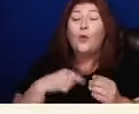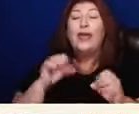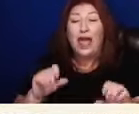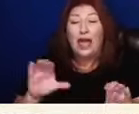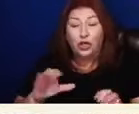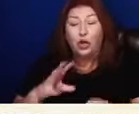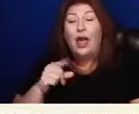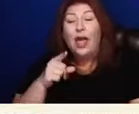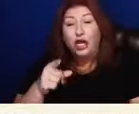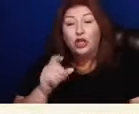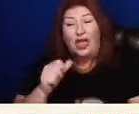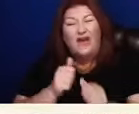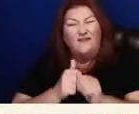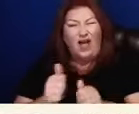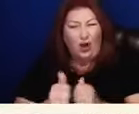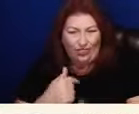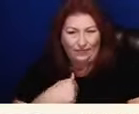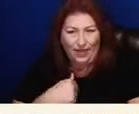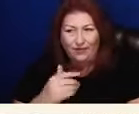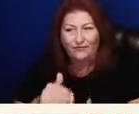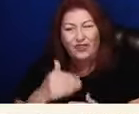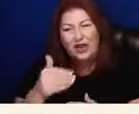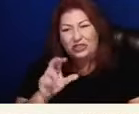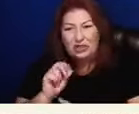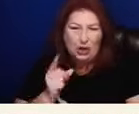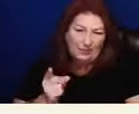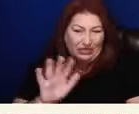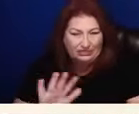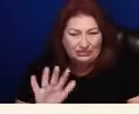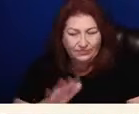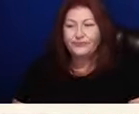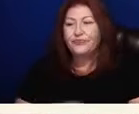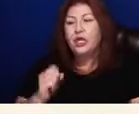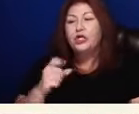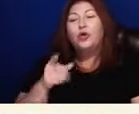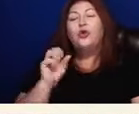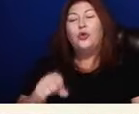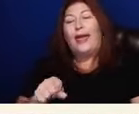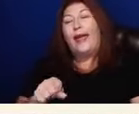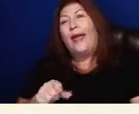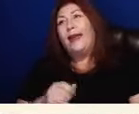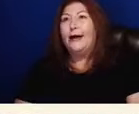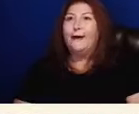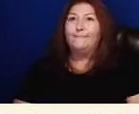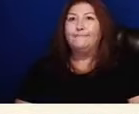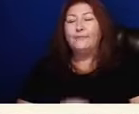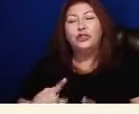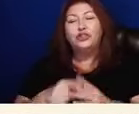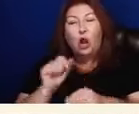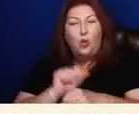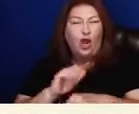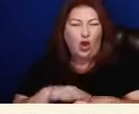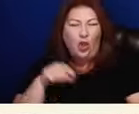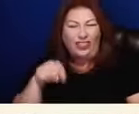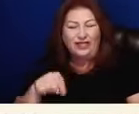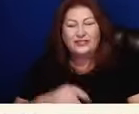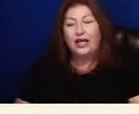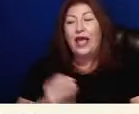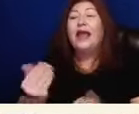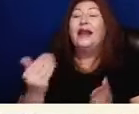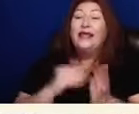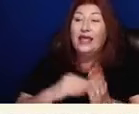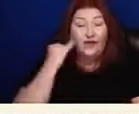follow along with me over the next 30 minutes or so, so that you can start working on this. And again, if you're